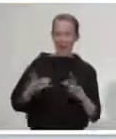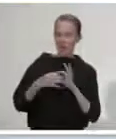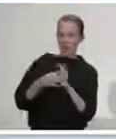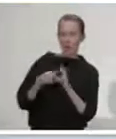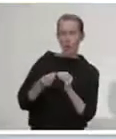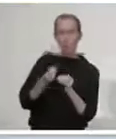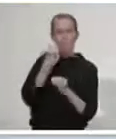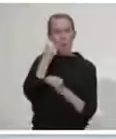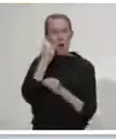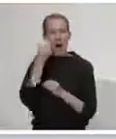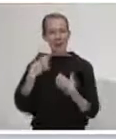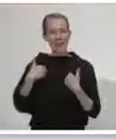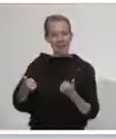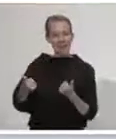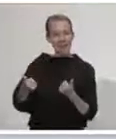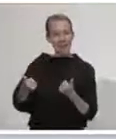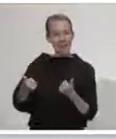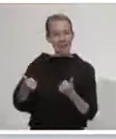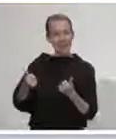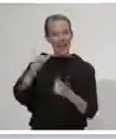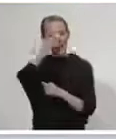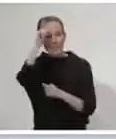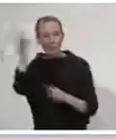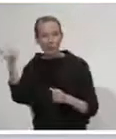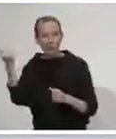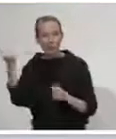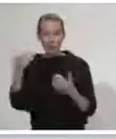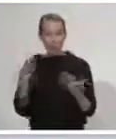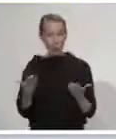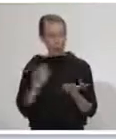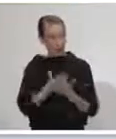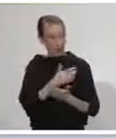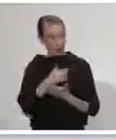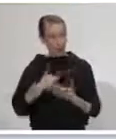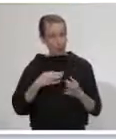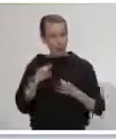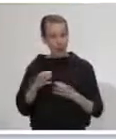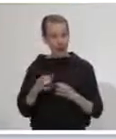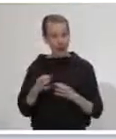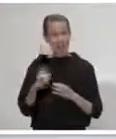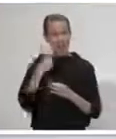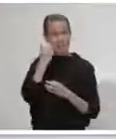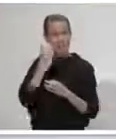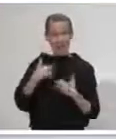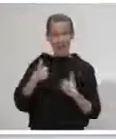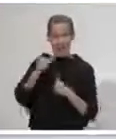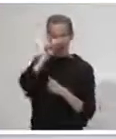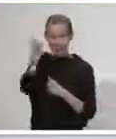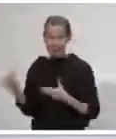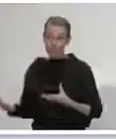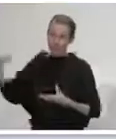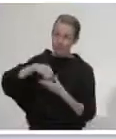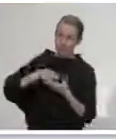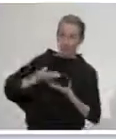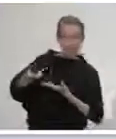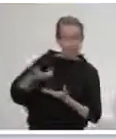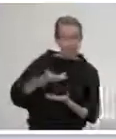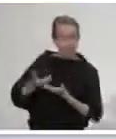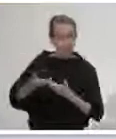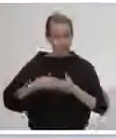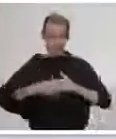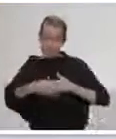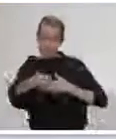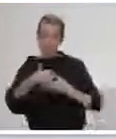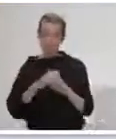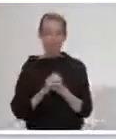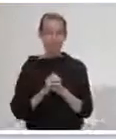if anything, to include those Māori health experts more in the decision making? Yeah, well, one thing I would just add, and I